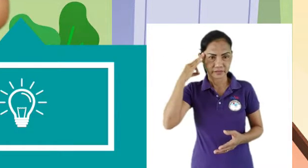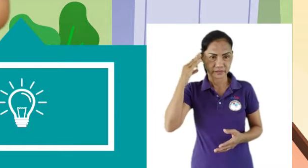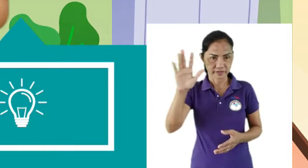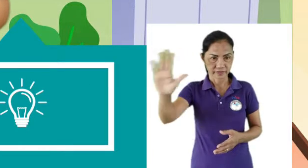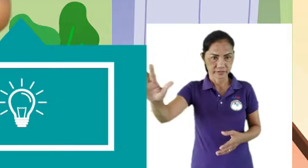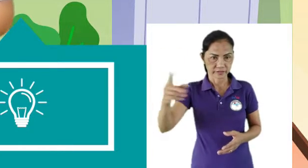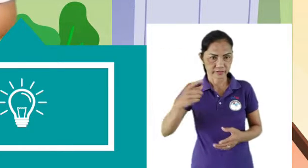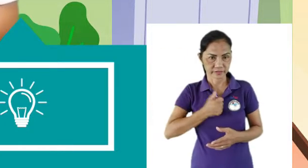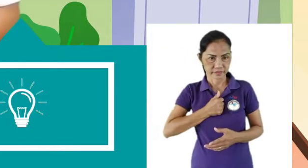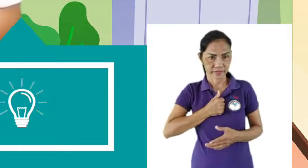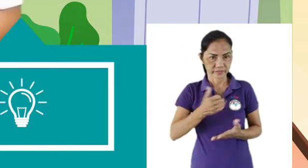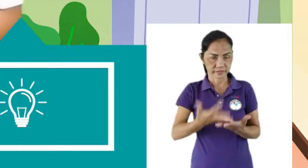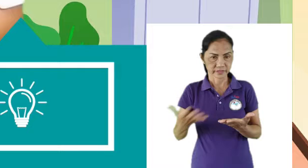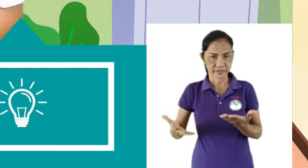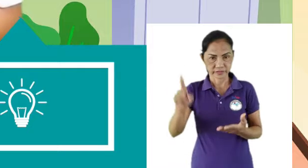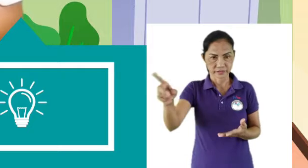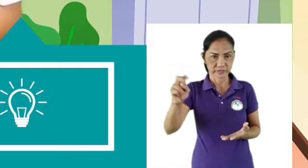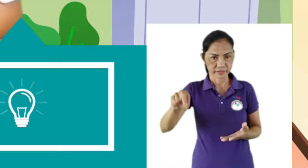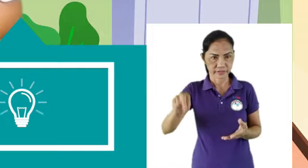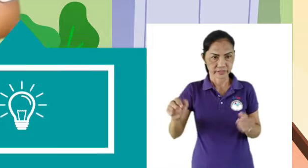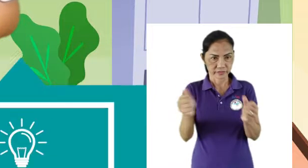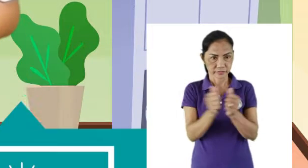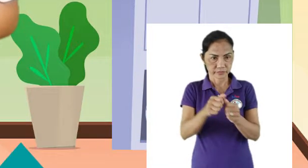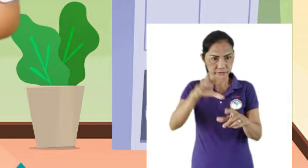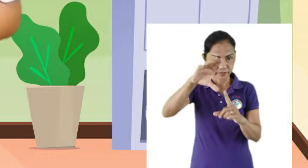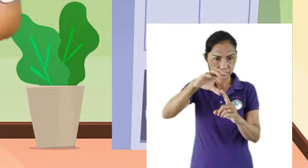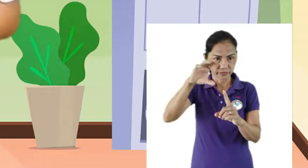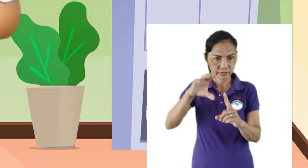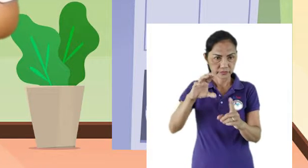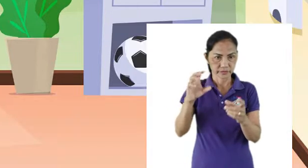to consider in choosing the right word in English.